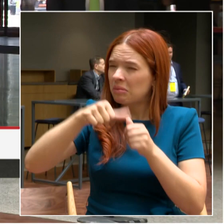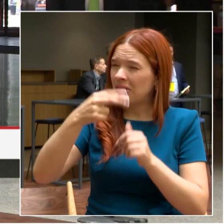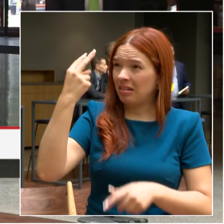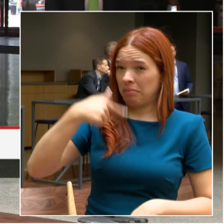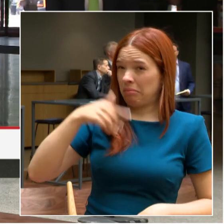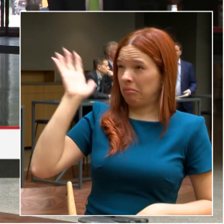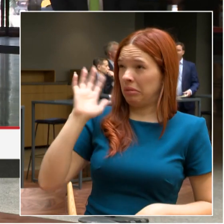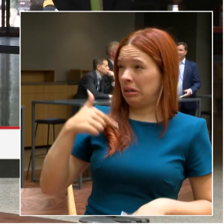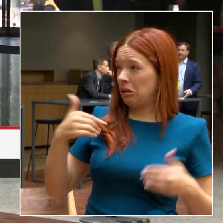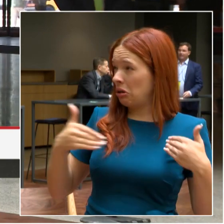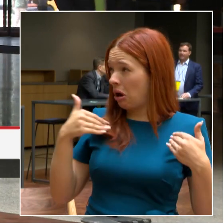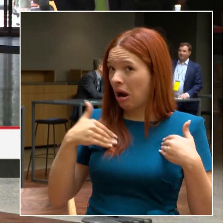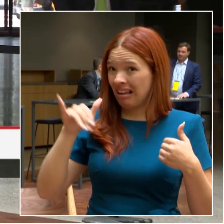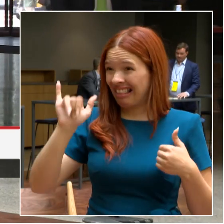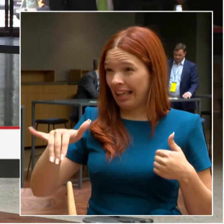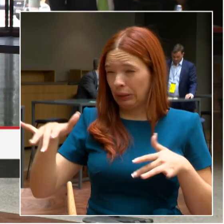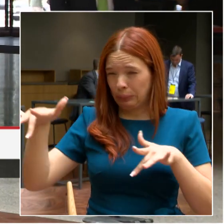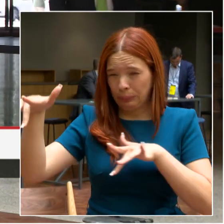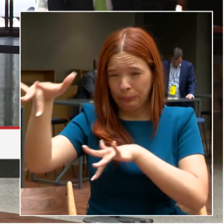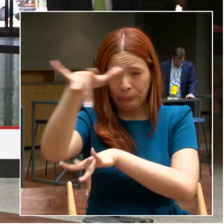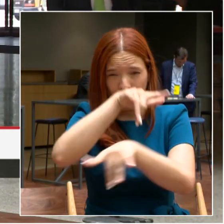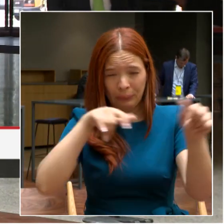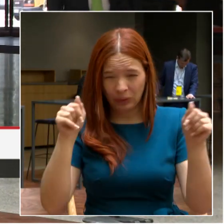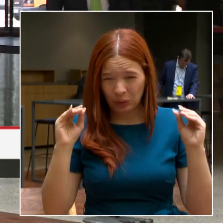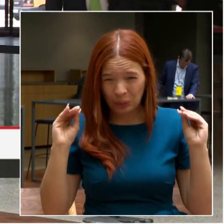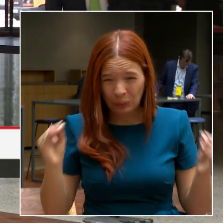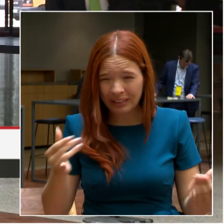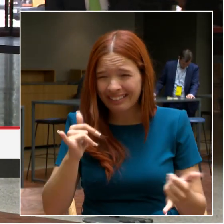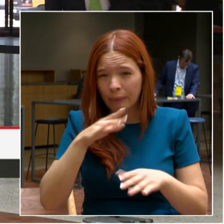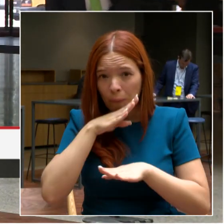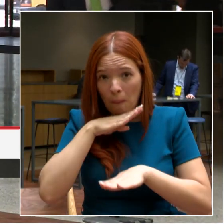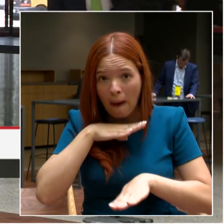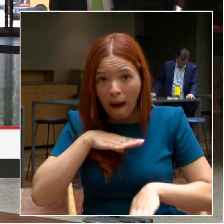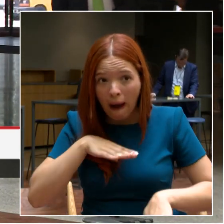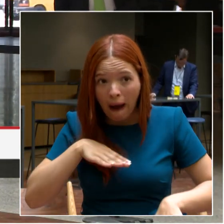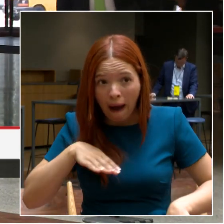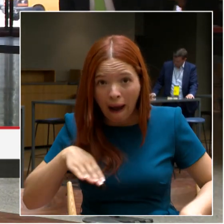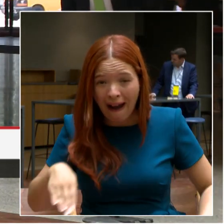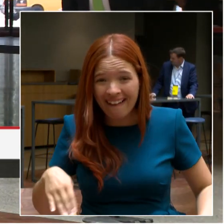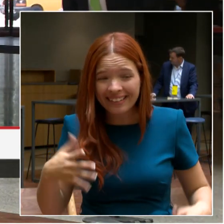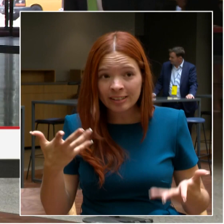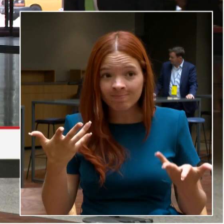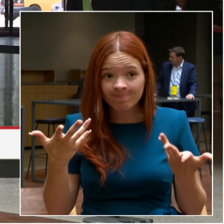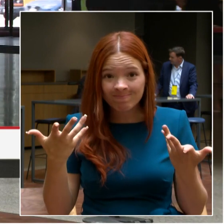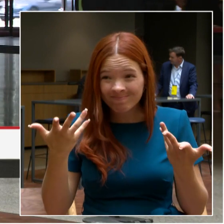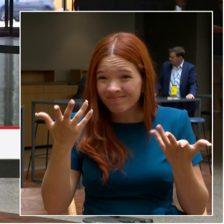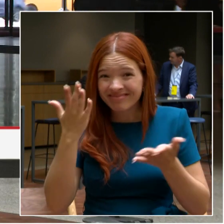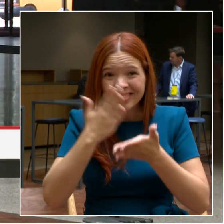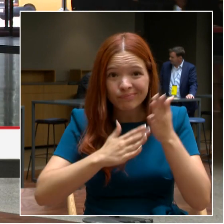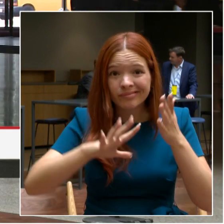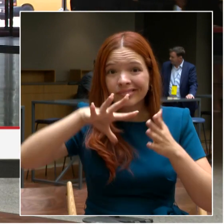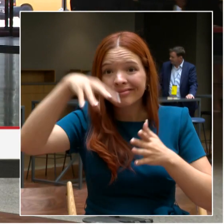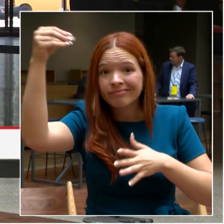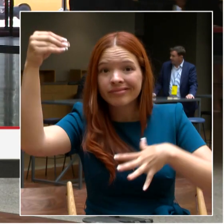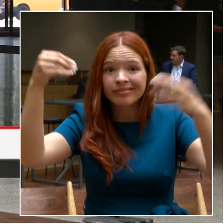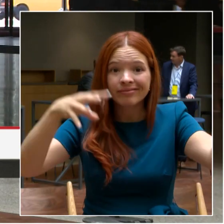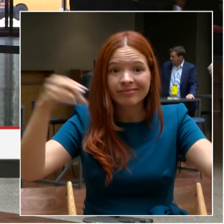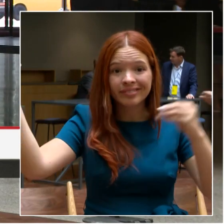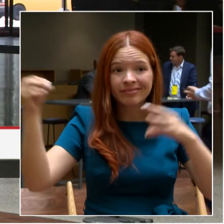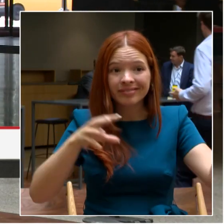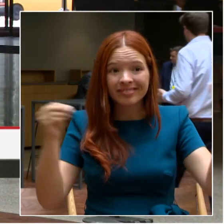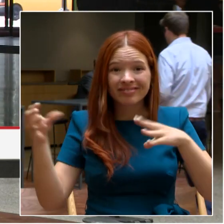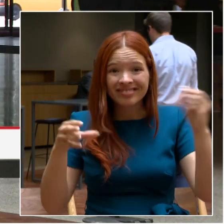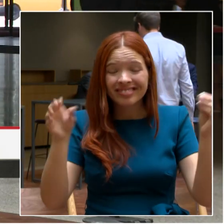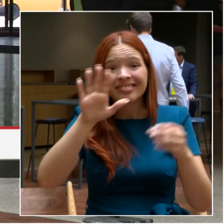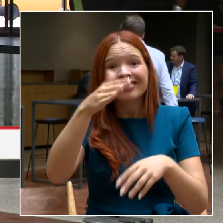no sports, just nothing. As a matter of fact, it was a place that you vacated from at 5 o'clock. We're on the path to